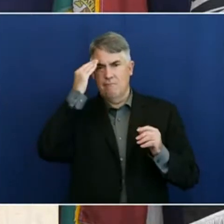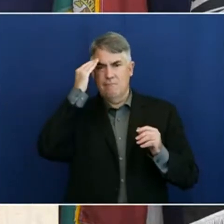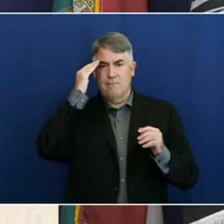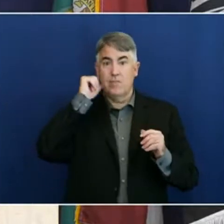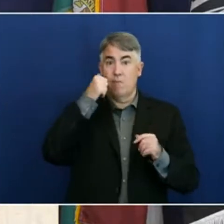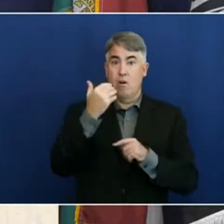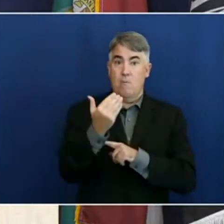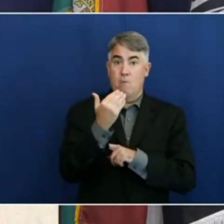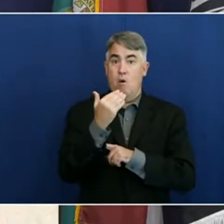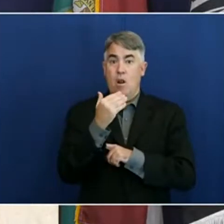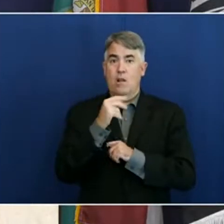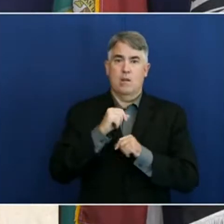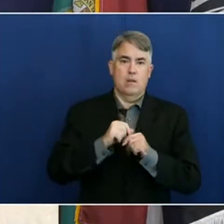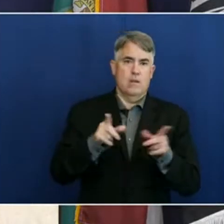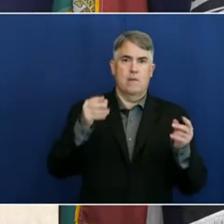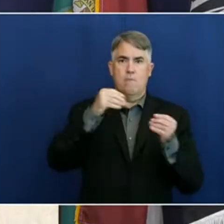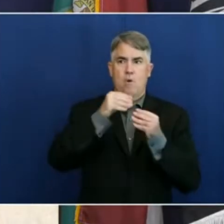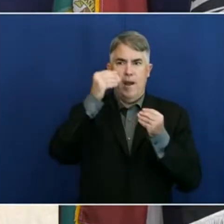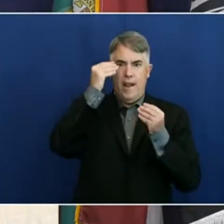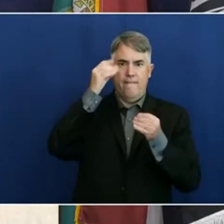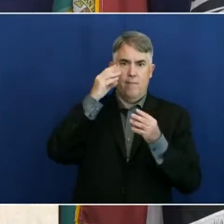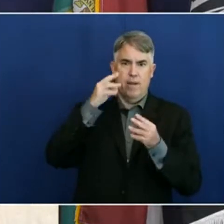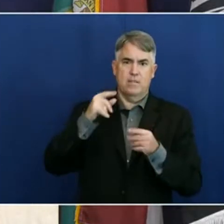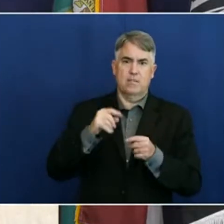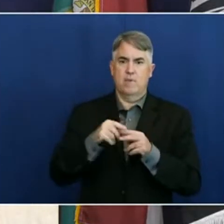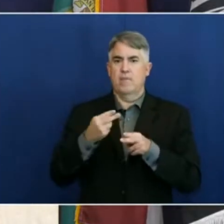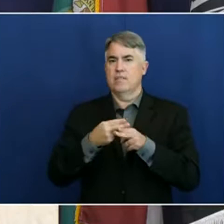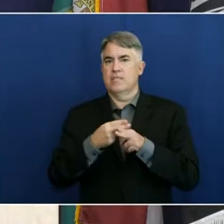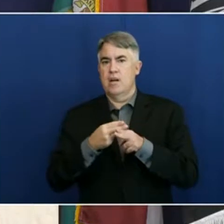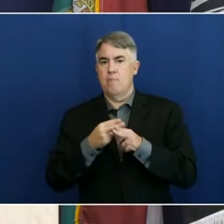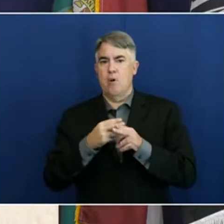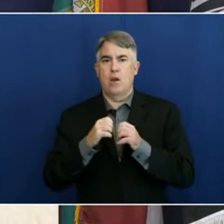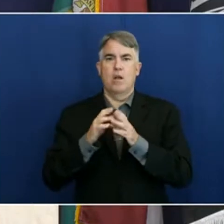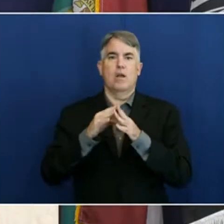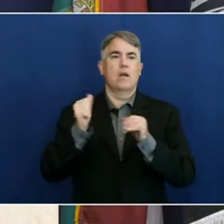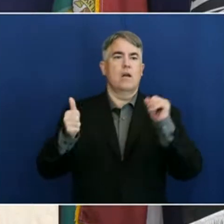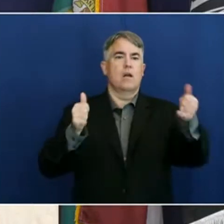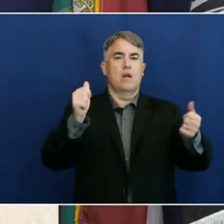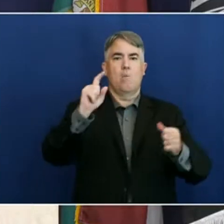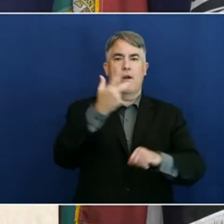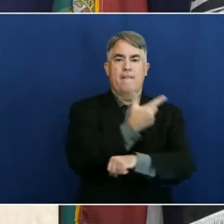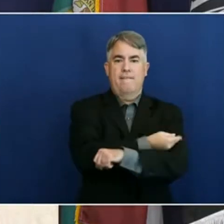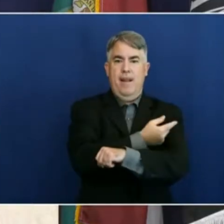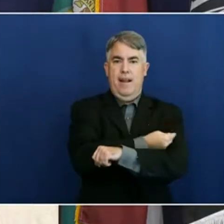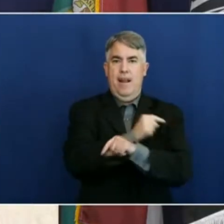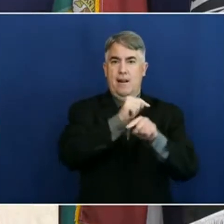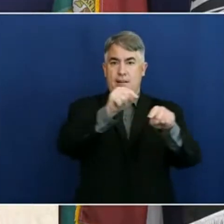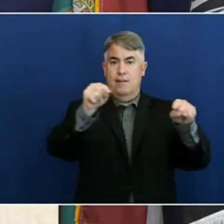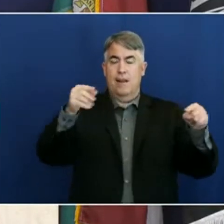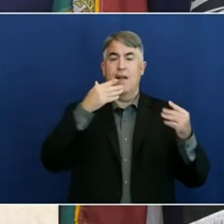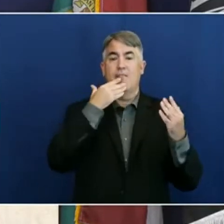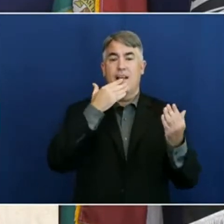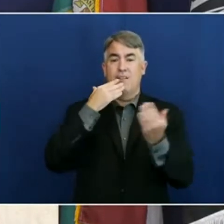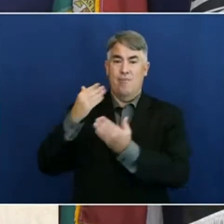out some more information around pop-up sites and partnerships with businesses and others. So thank you all. We will see you next week.